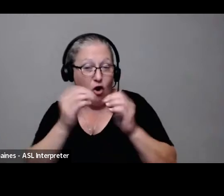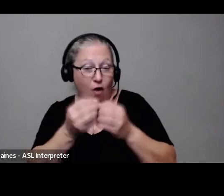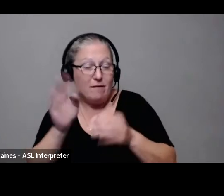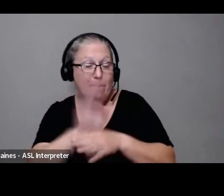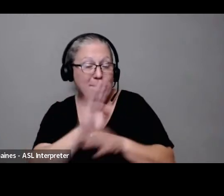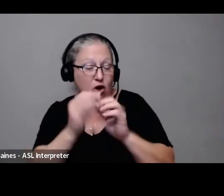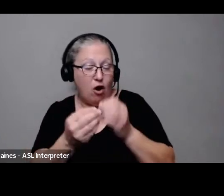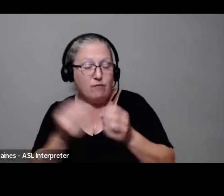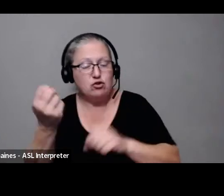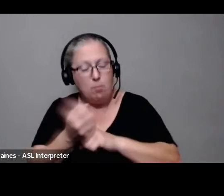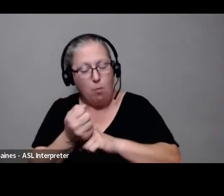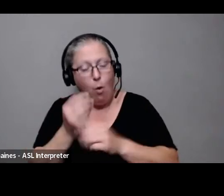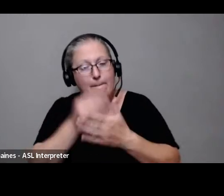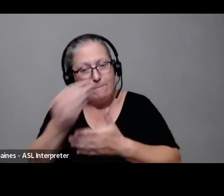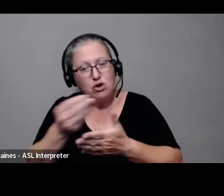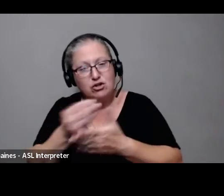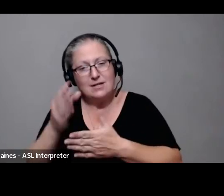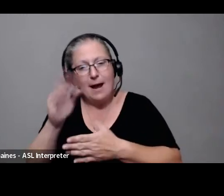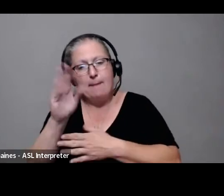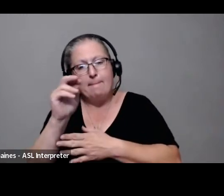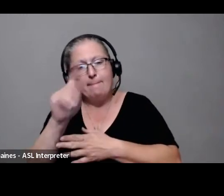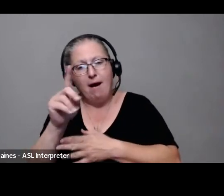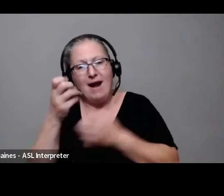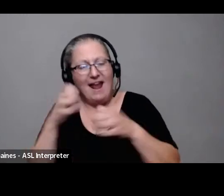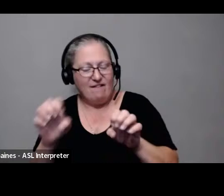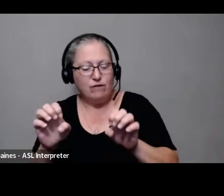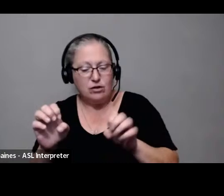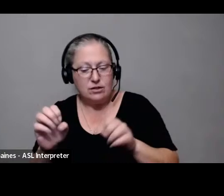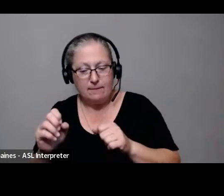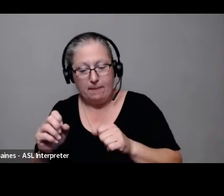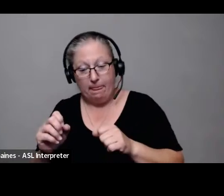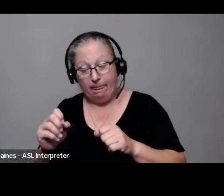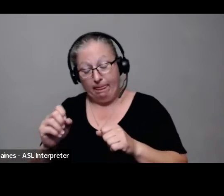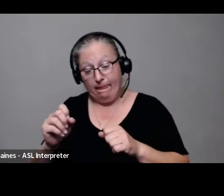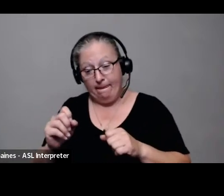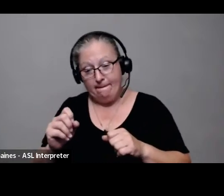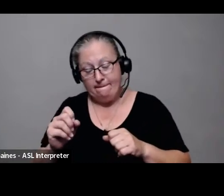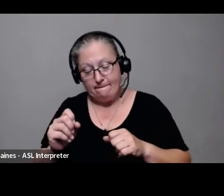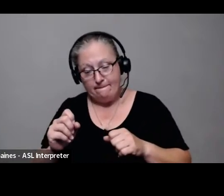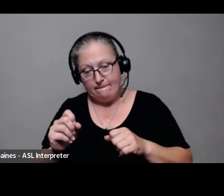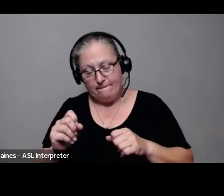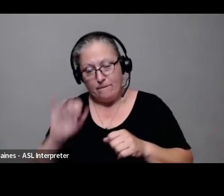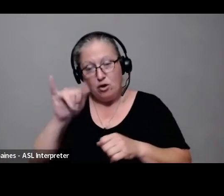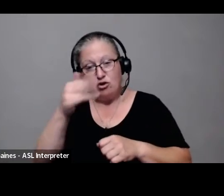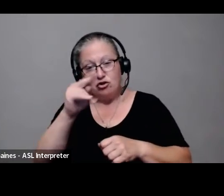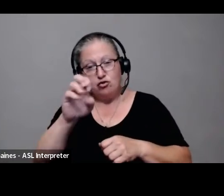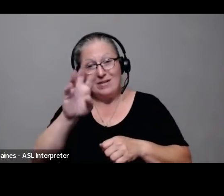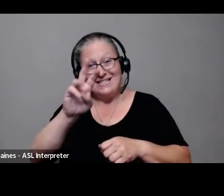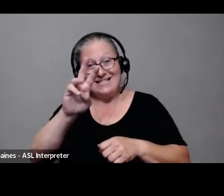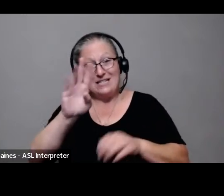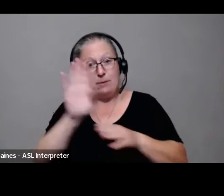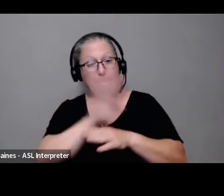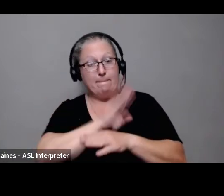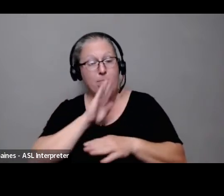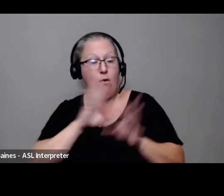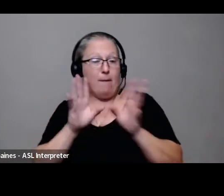our purchasing and bond efforts. So on the June 6th board